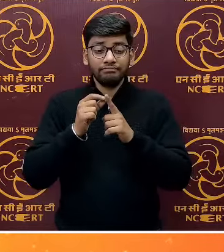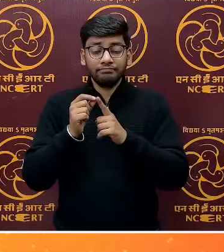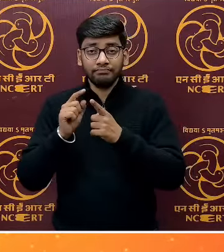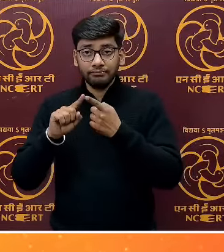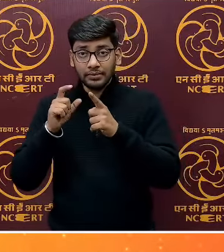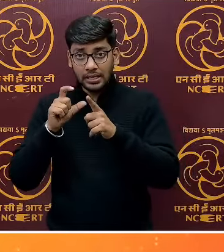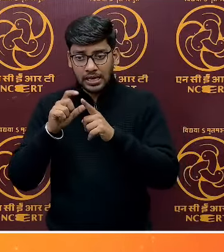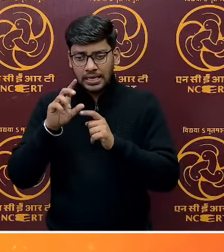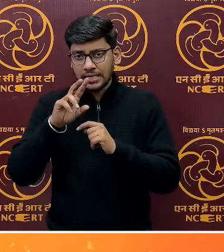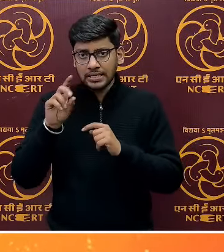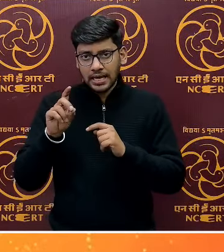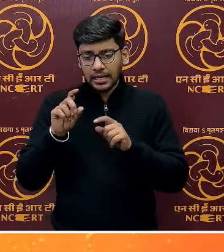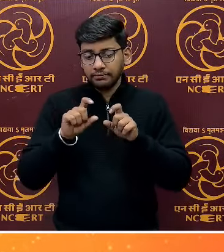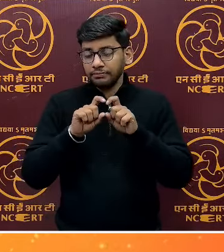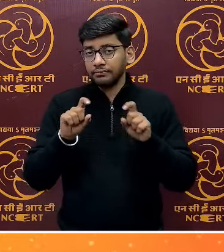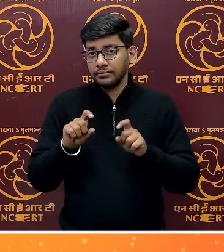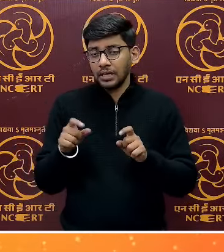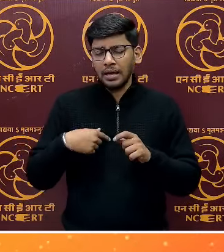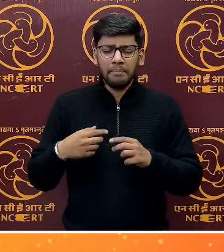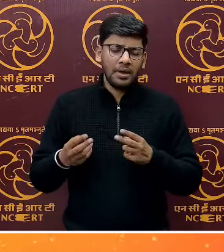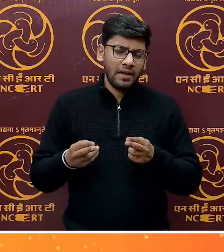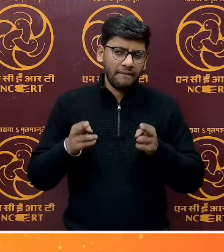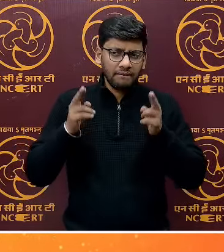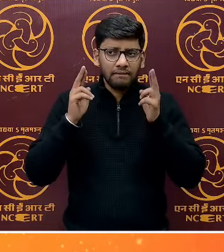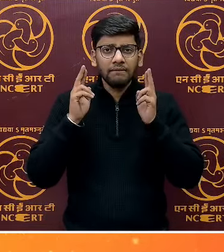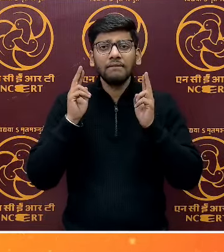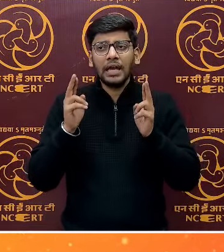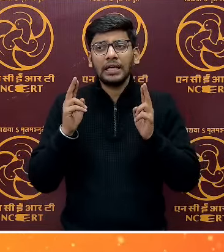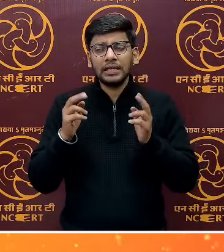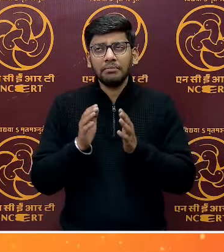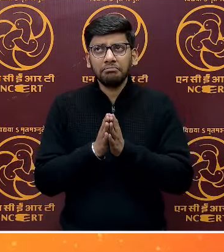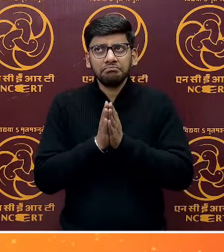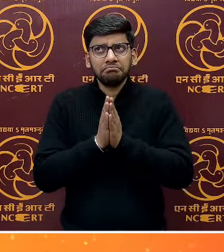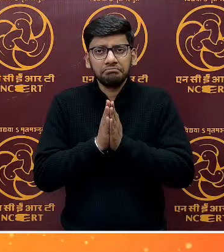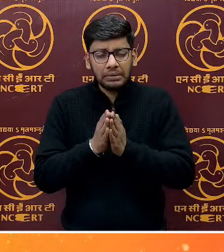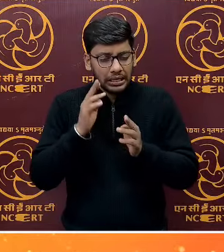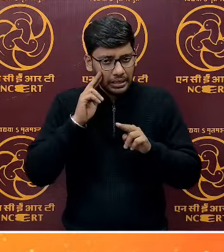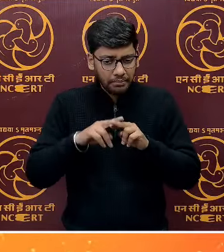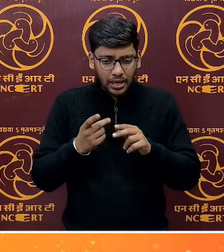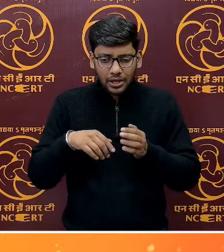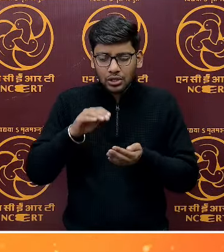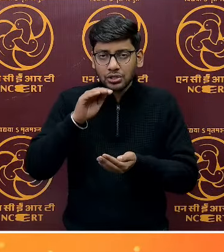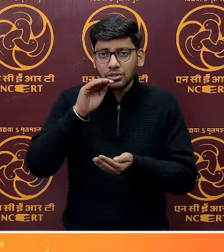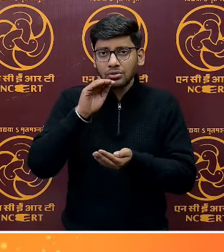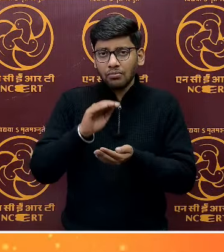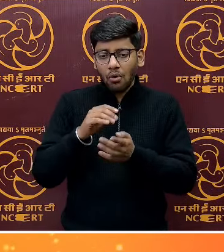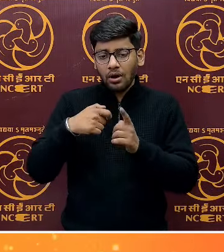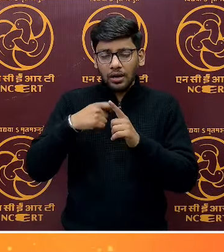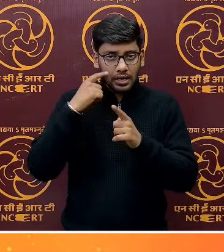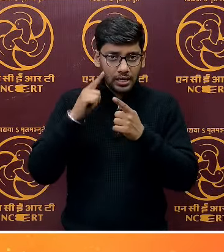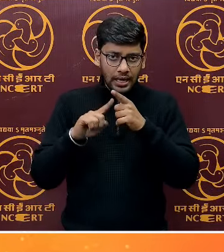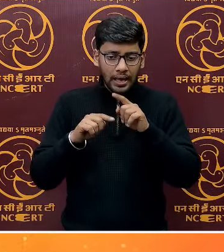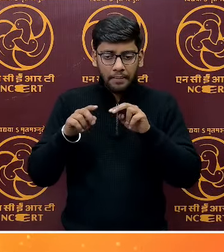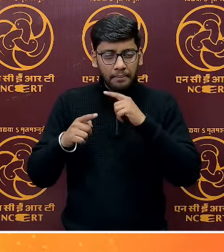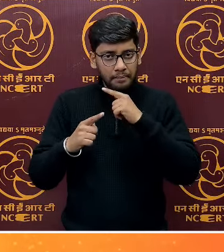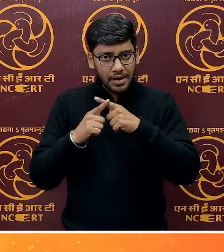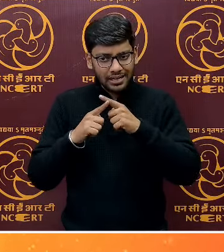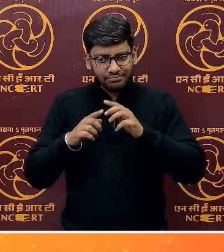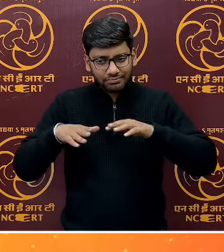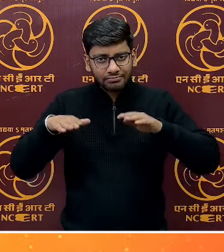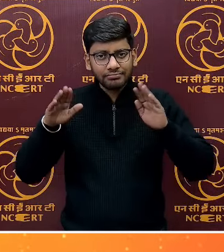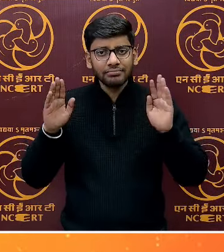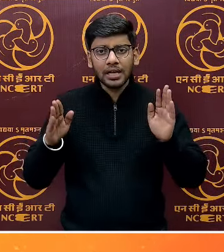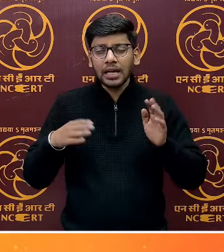Second stanza, I wish I was small and light as air. I would climb on a kite and sail up there. So